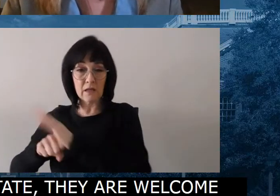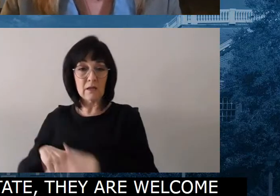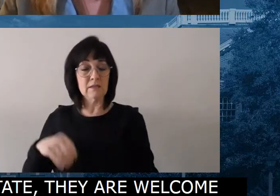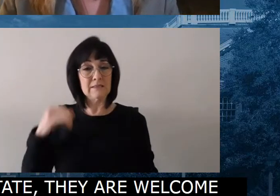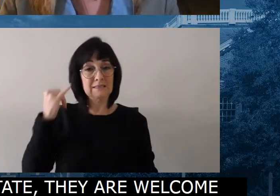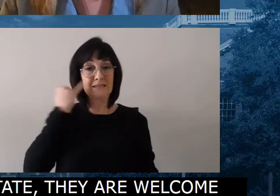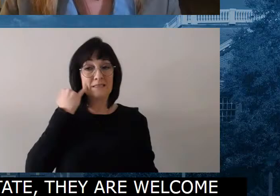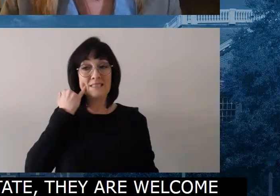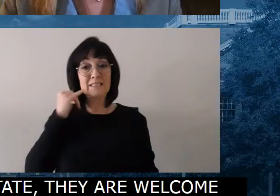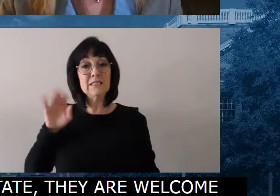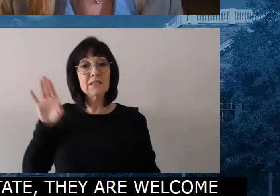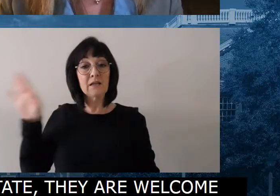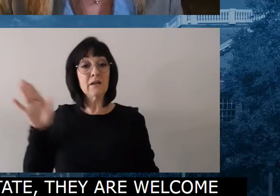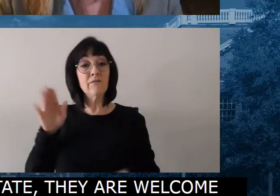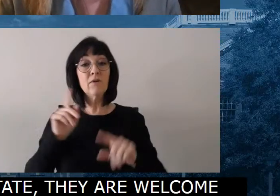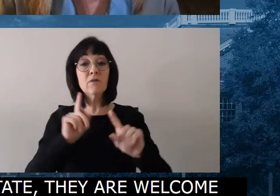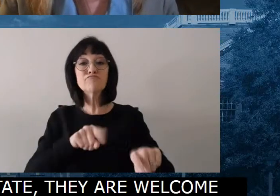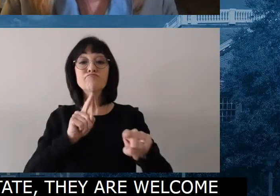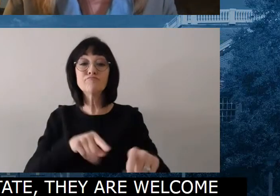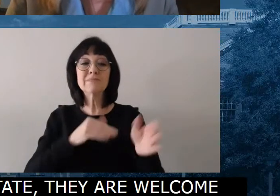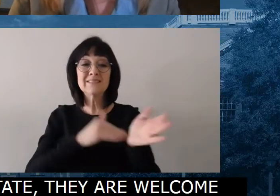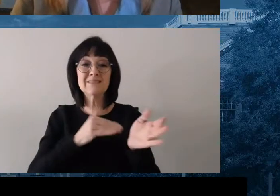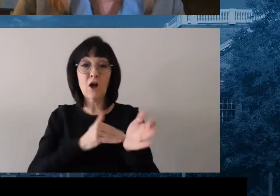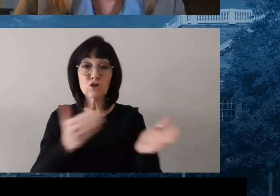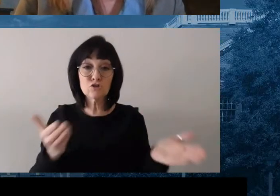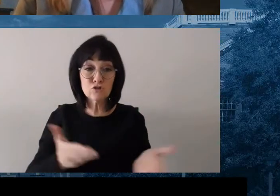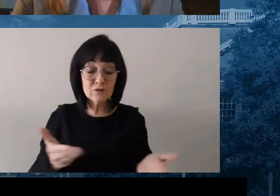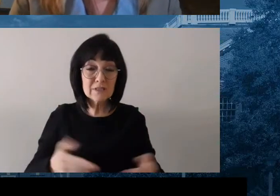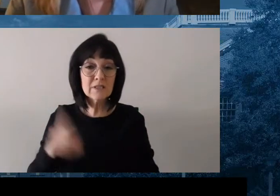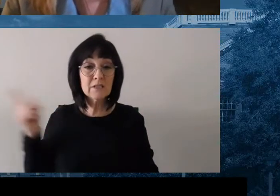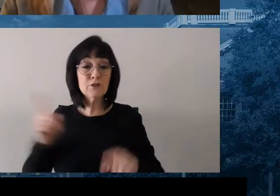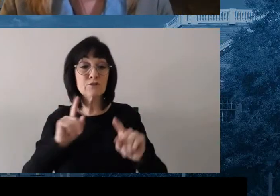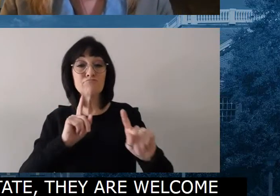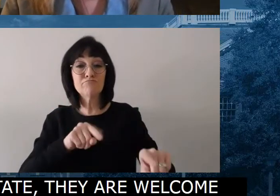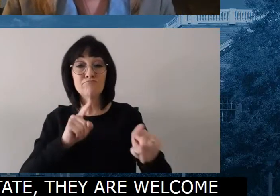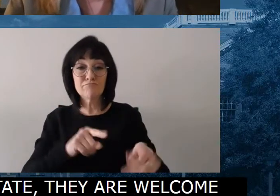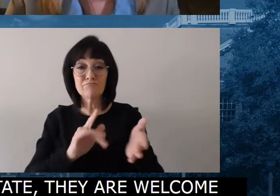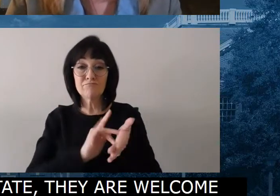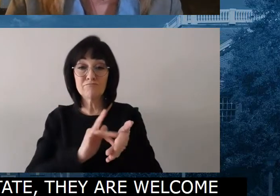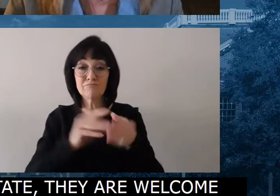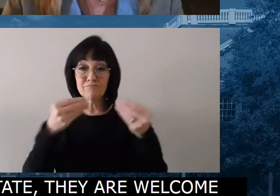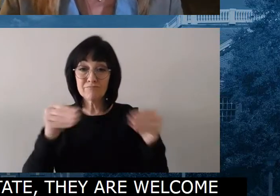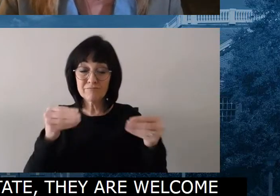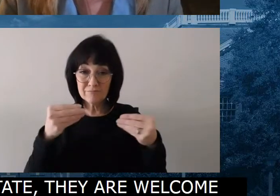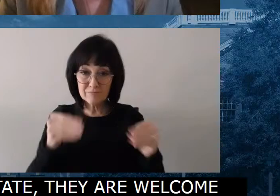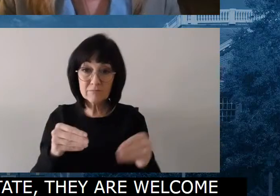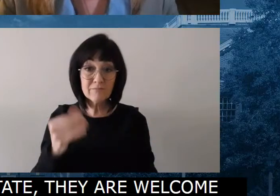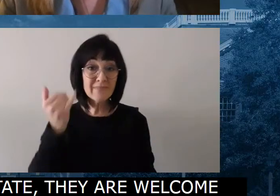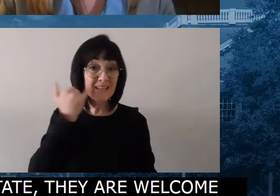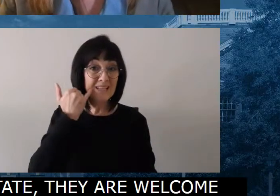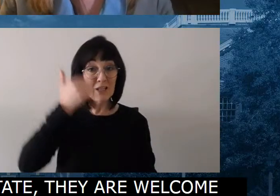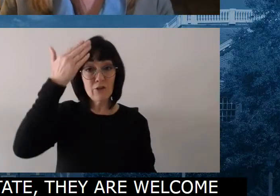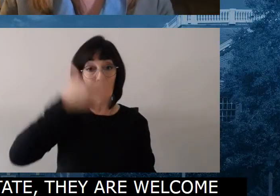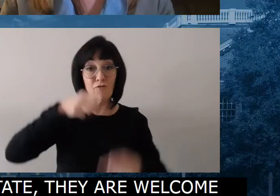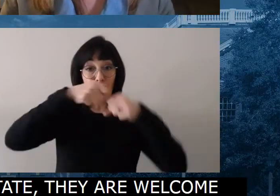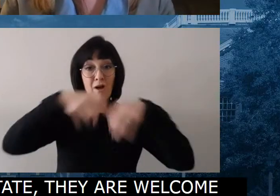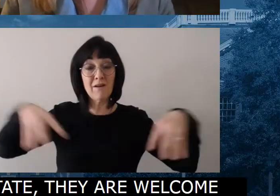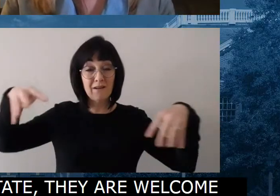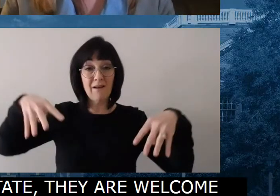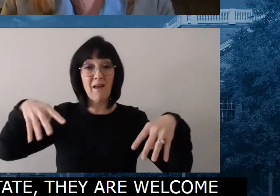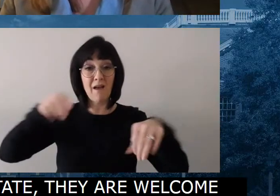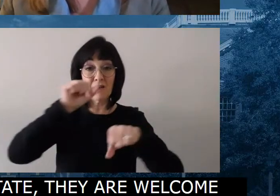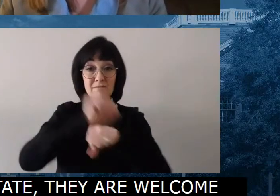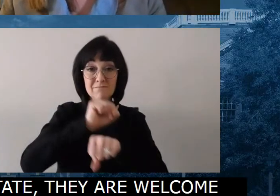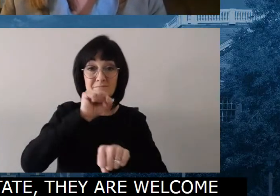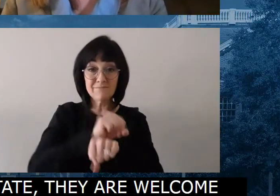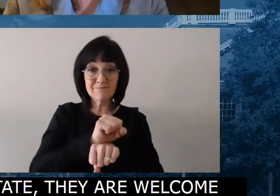their medical home or pharmacy home. Those who are frontline or essential employees who work